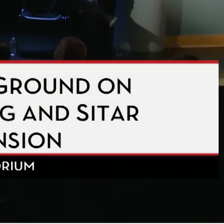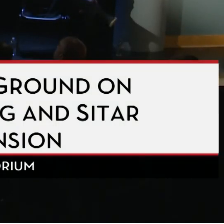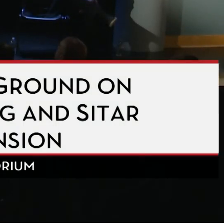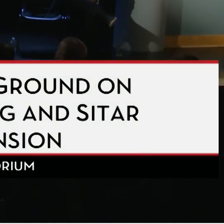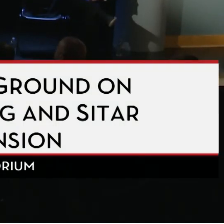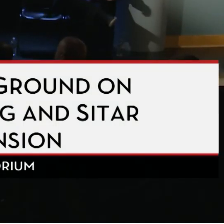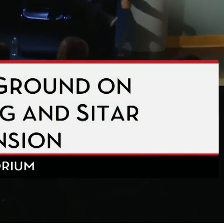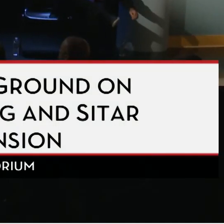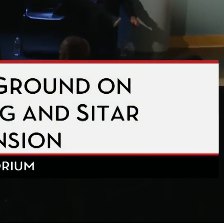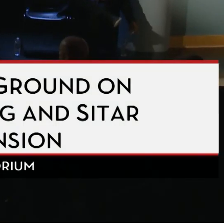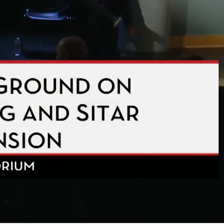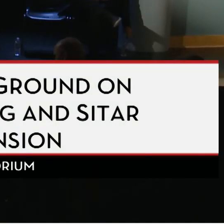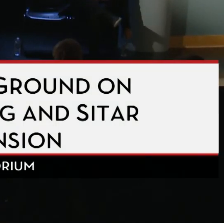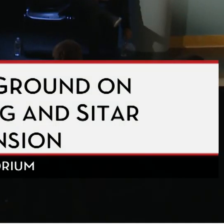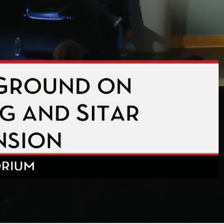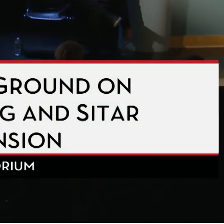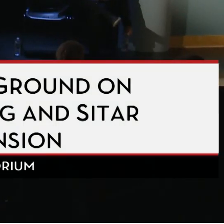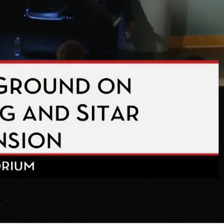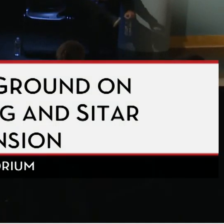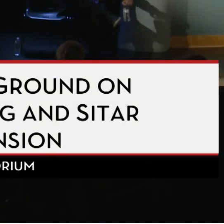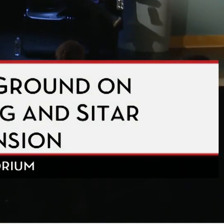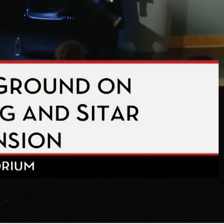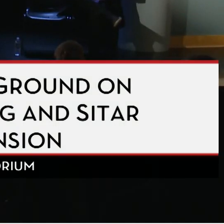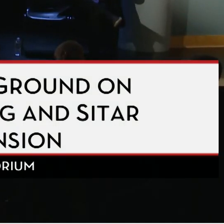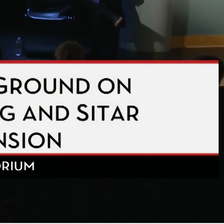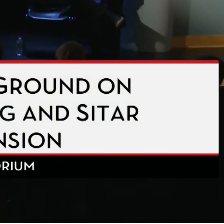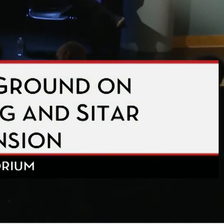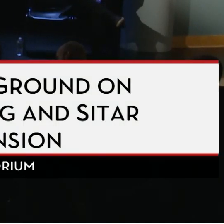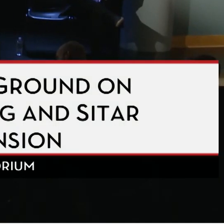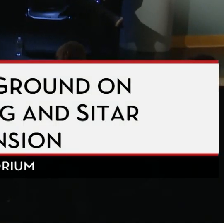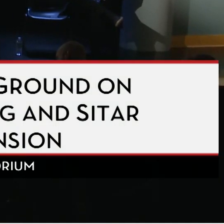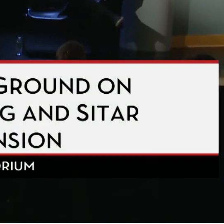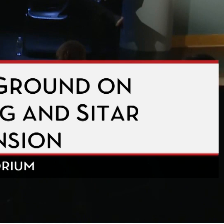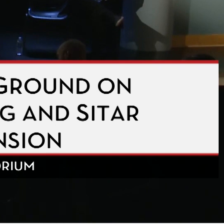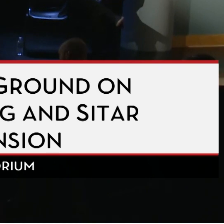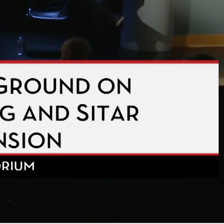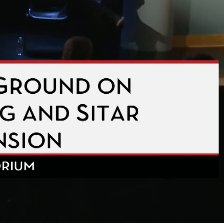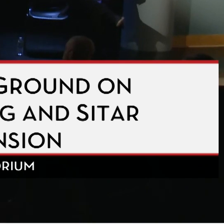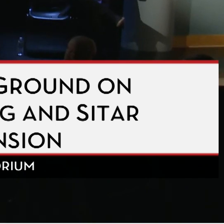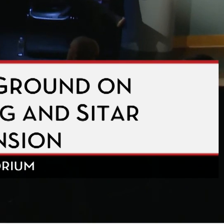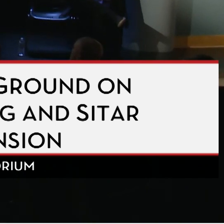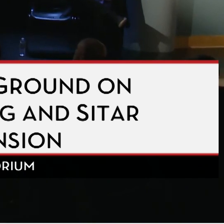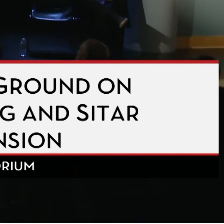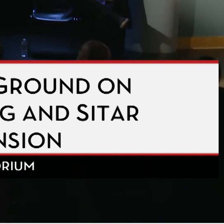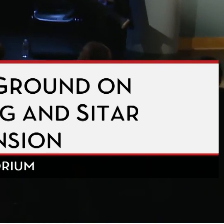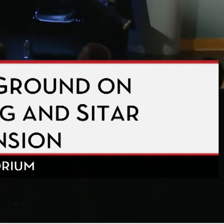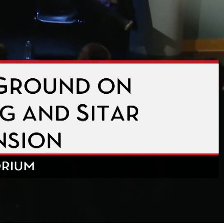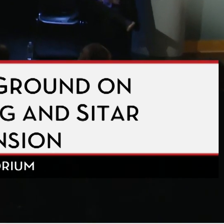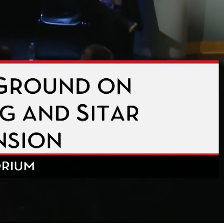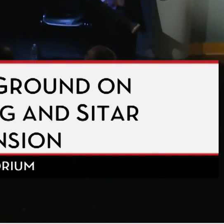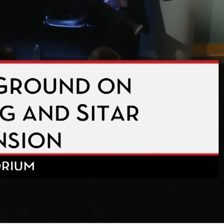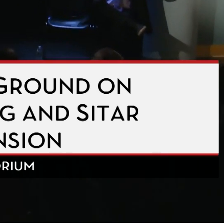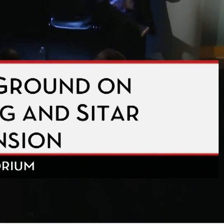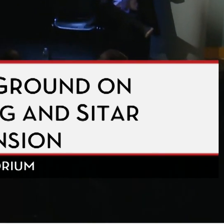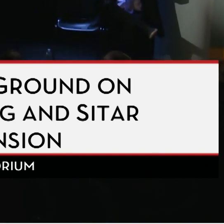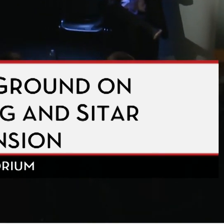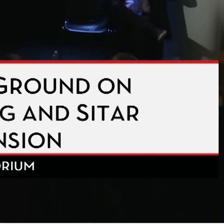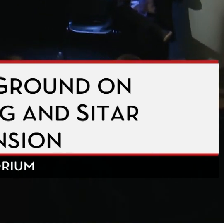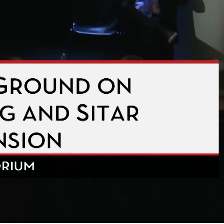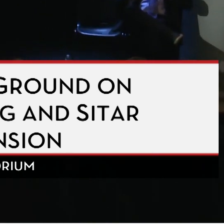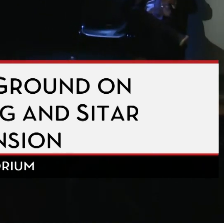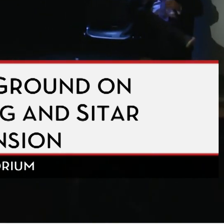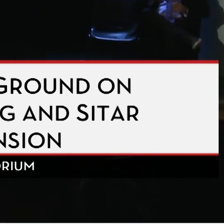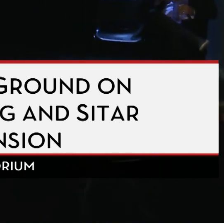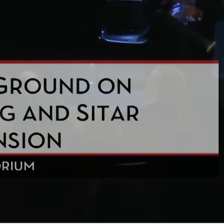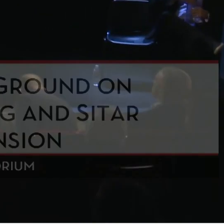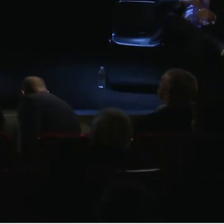Good morning and welcome. I'm Maureen Dwyer, Executive Director of Sitar Art Center, and I am so